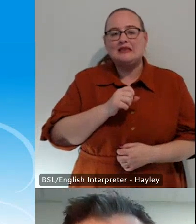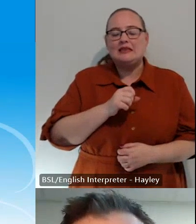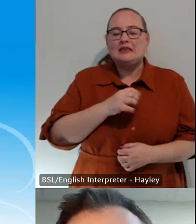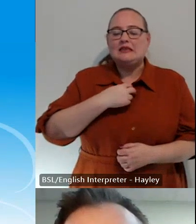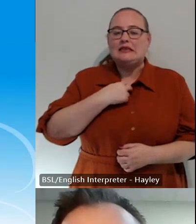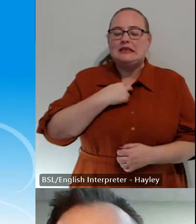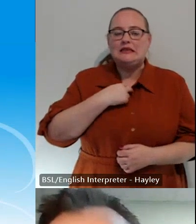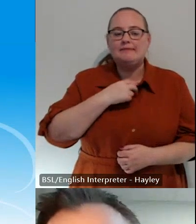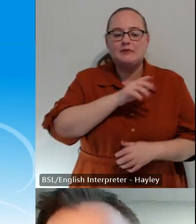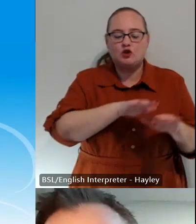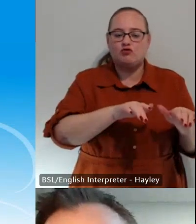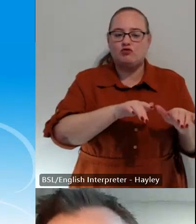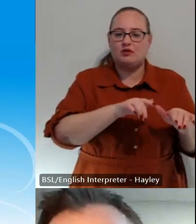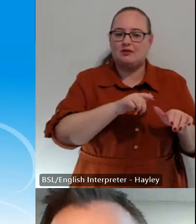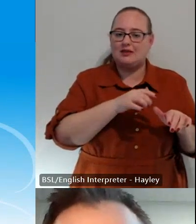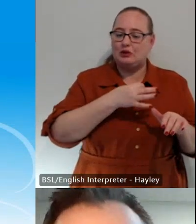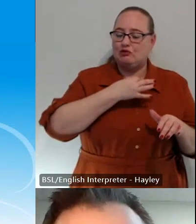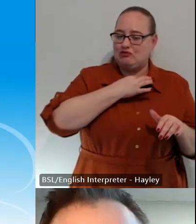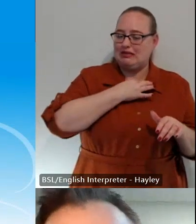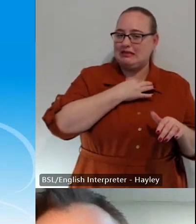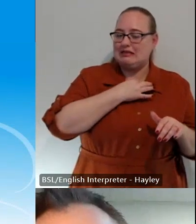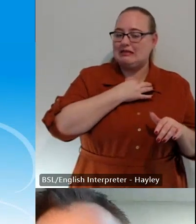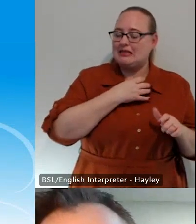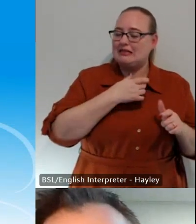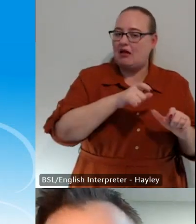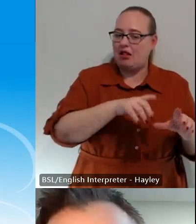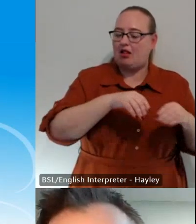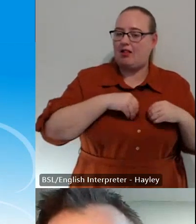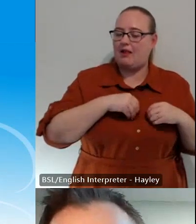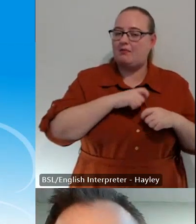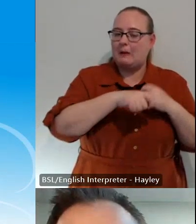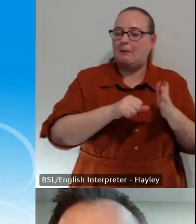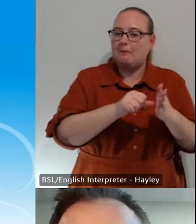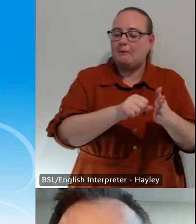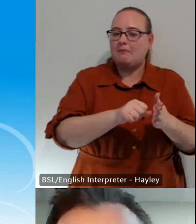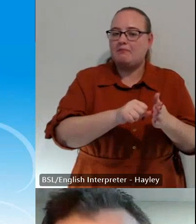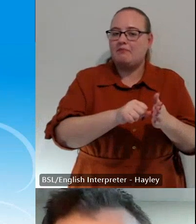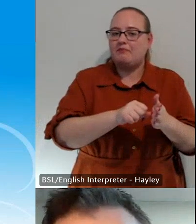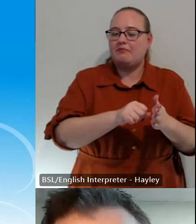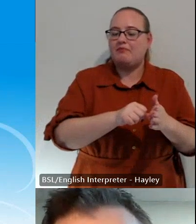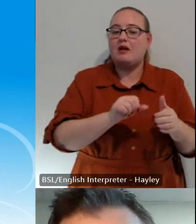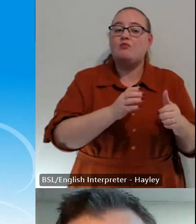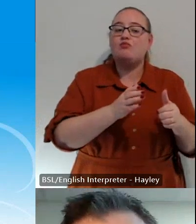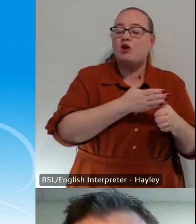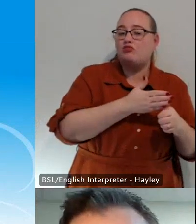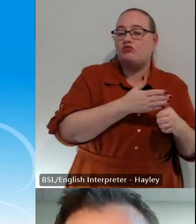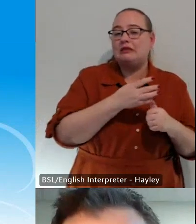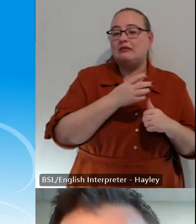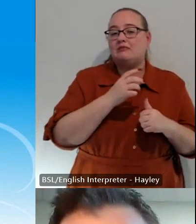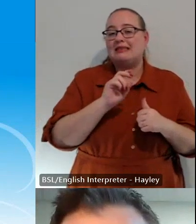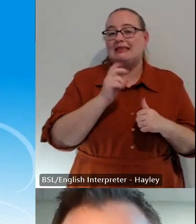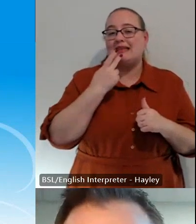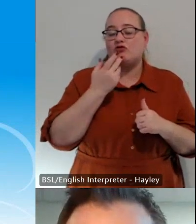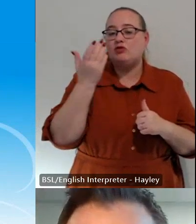these problems. But by and large, particularly primary school and secondary age school children, most of them